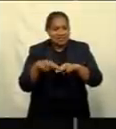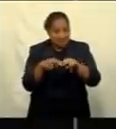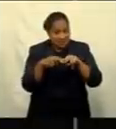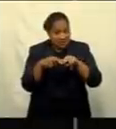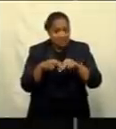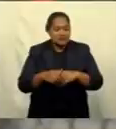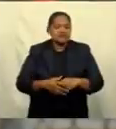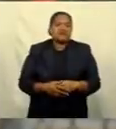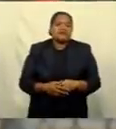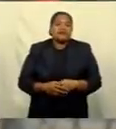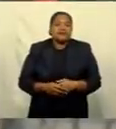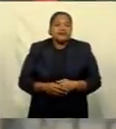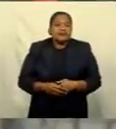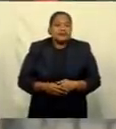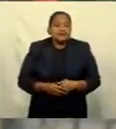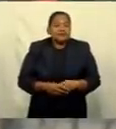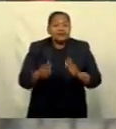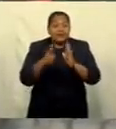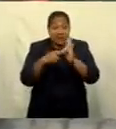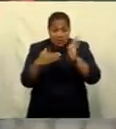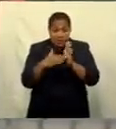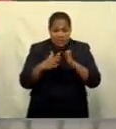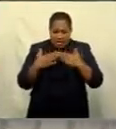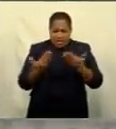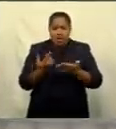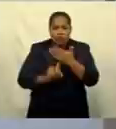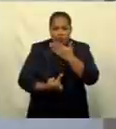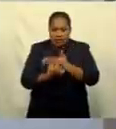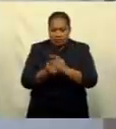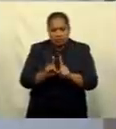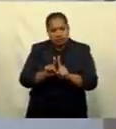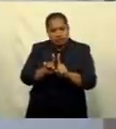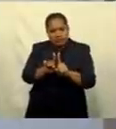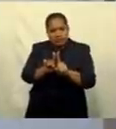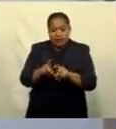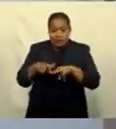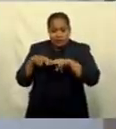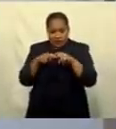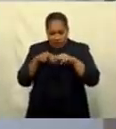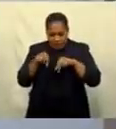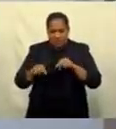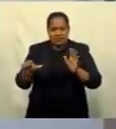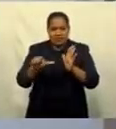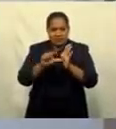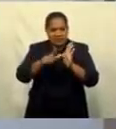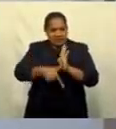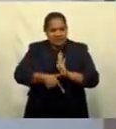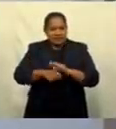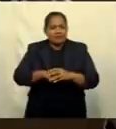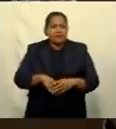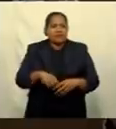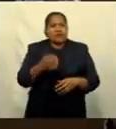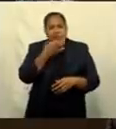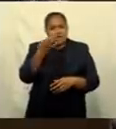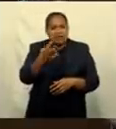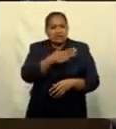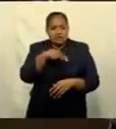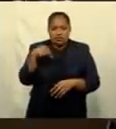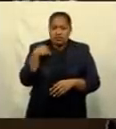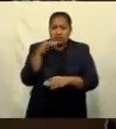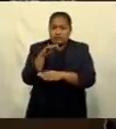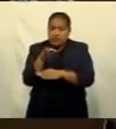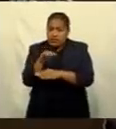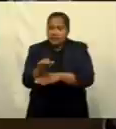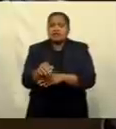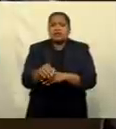Kumar reports. New Zealand is standing by Fiji in the current difficult times. What I've asked the Ministry of Foreign Affairs and Trade to do is to reach